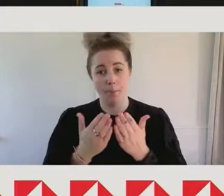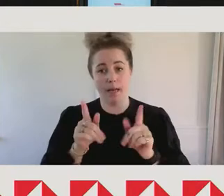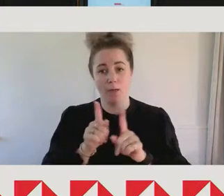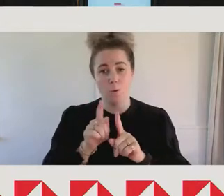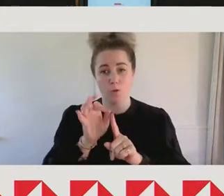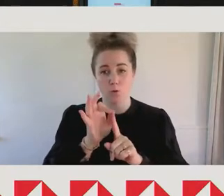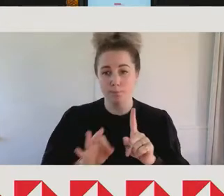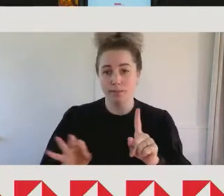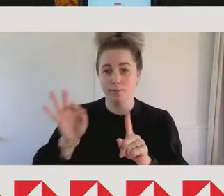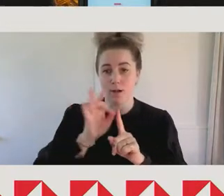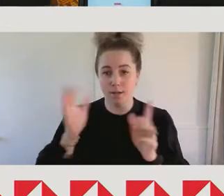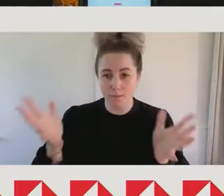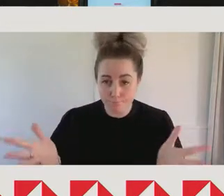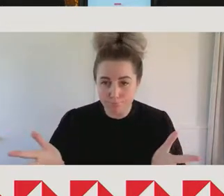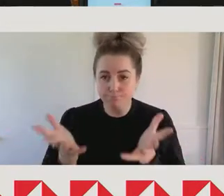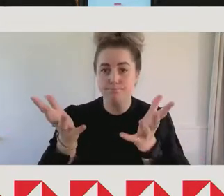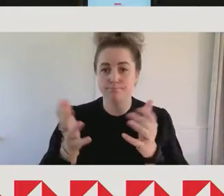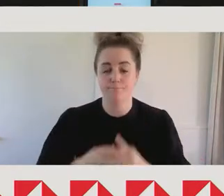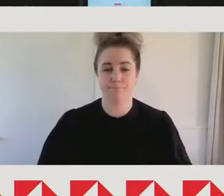further enriched